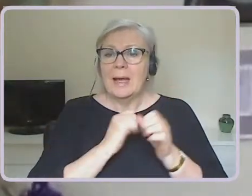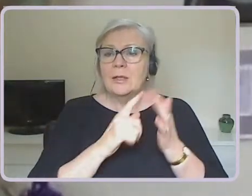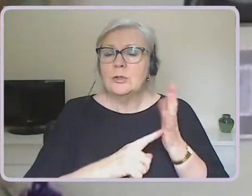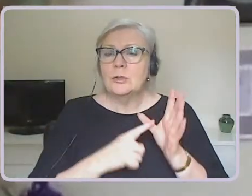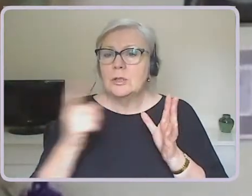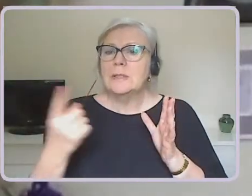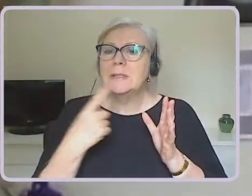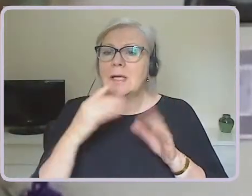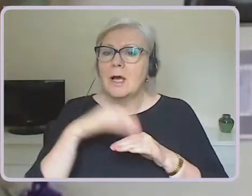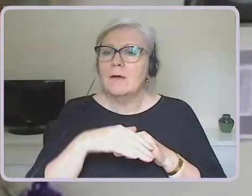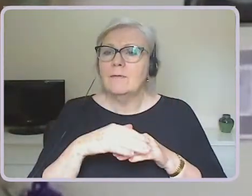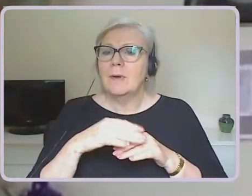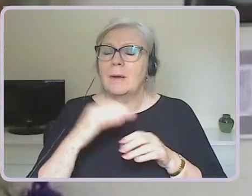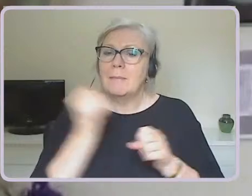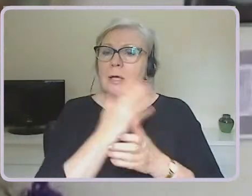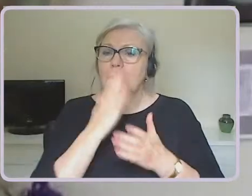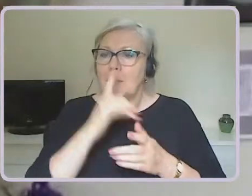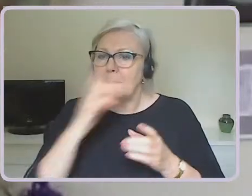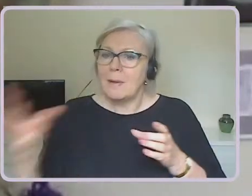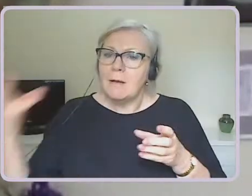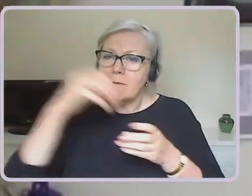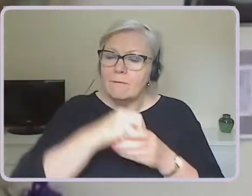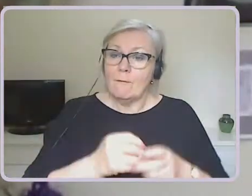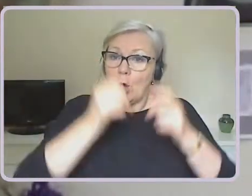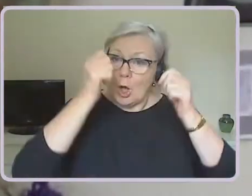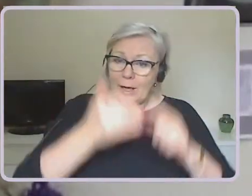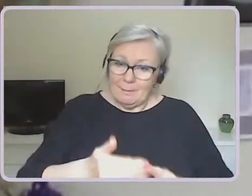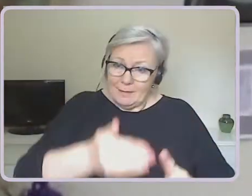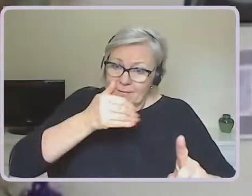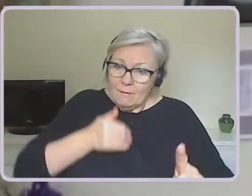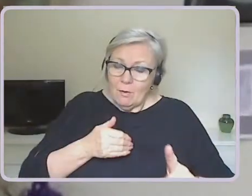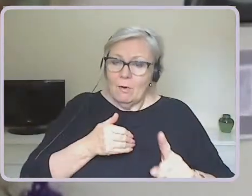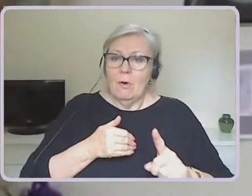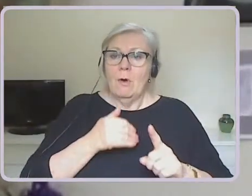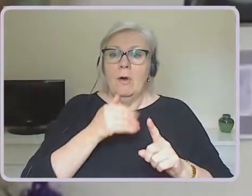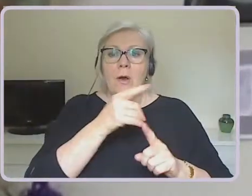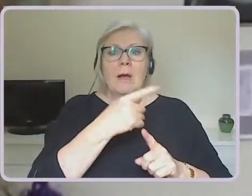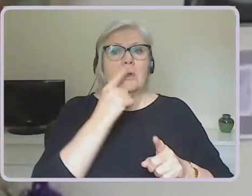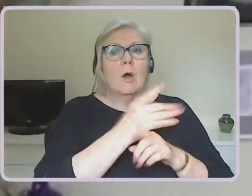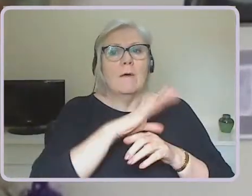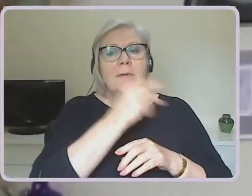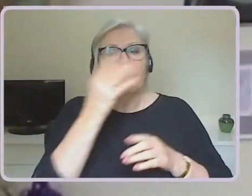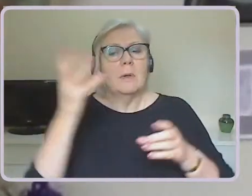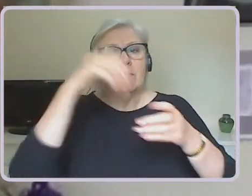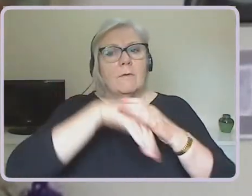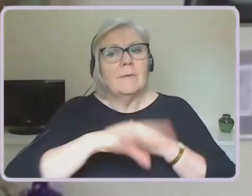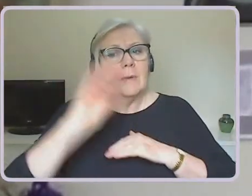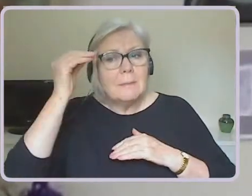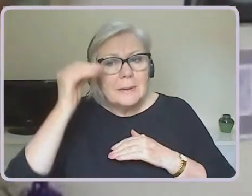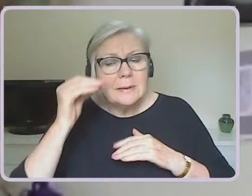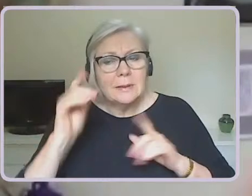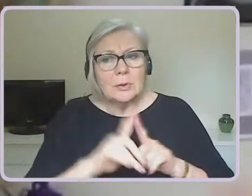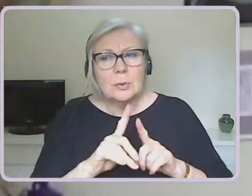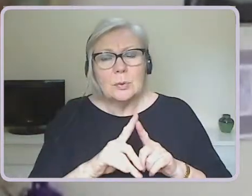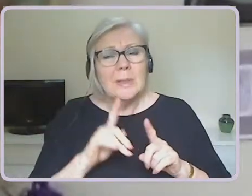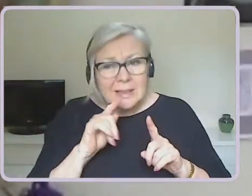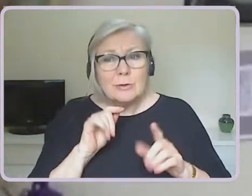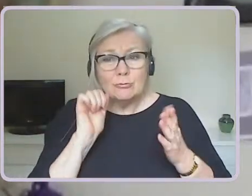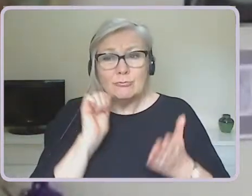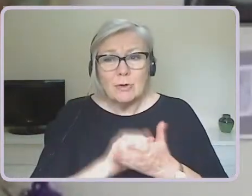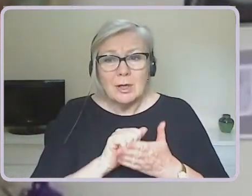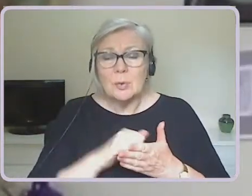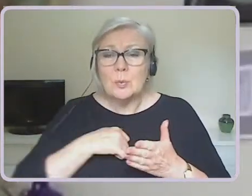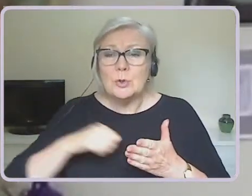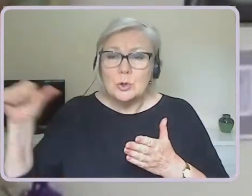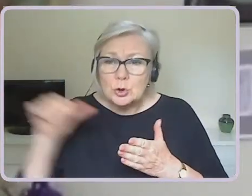people into the room early. Michelle's talked about having somebody on the emergency committee. All of these things are the ways that we need to be doing